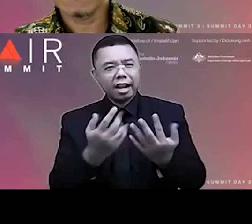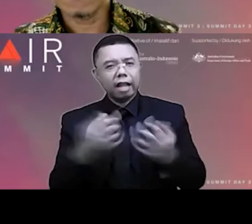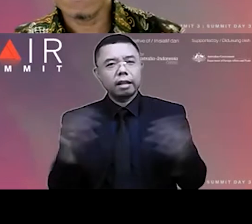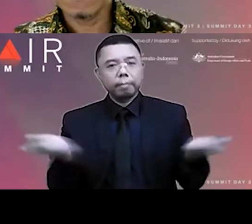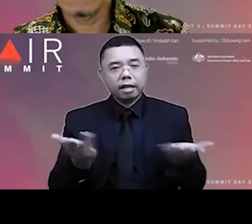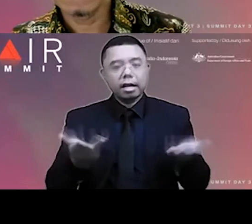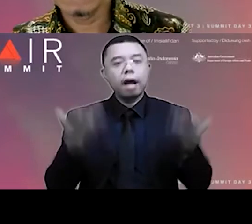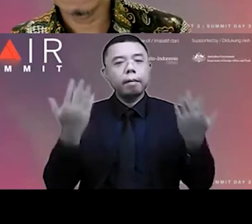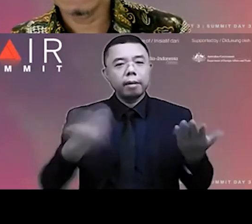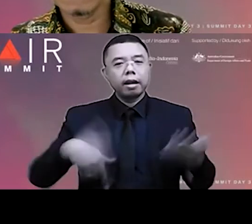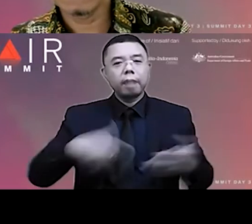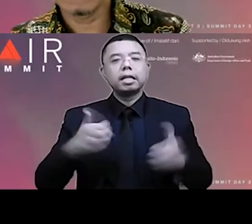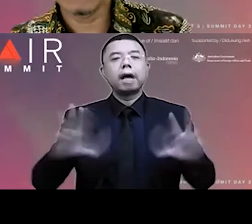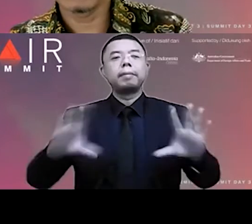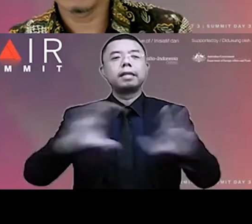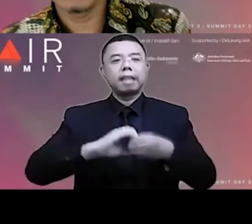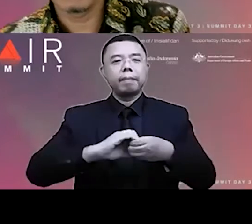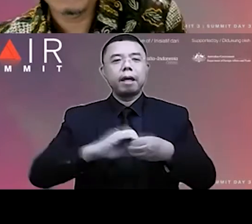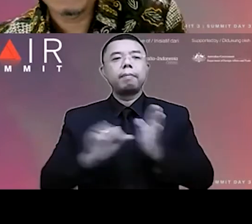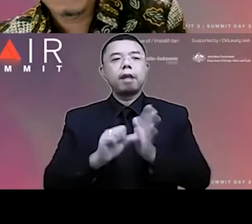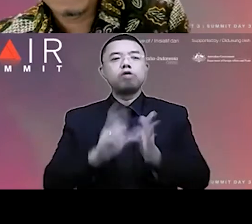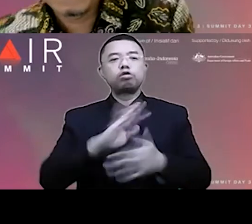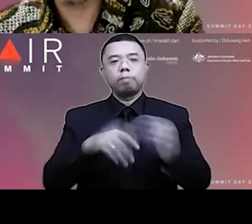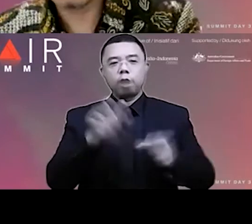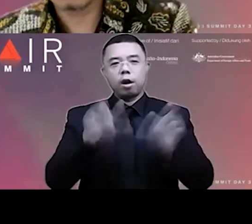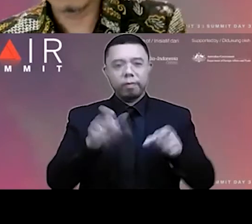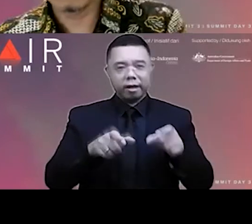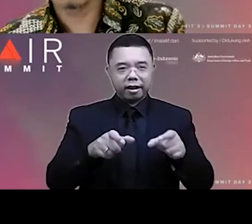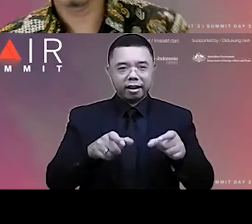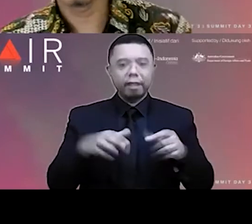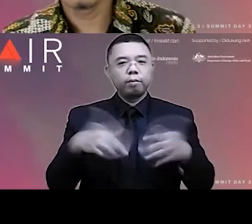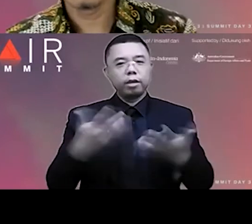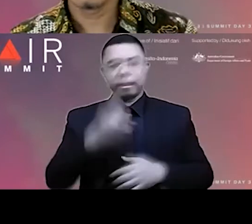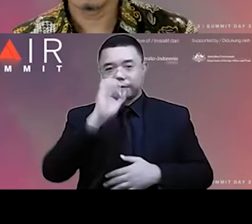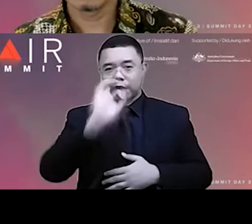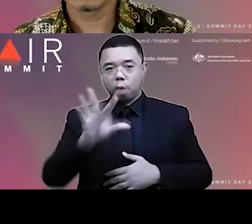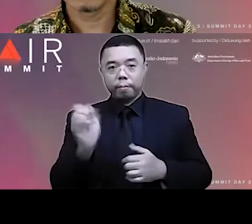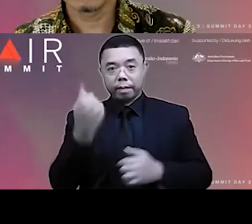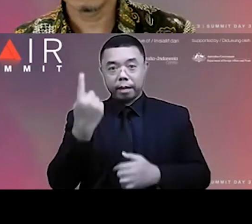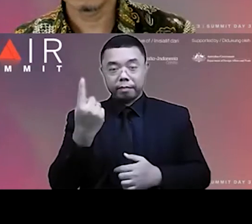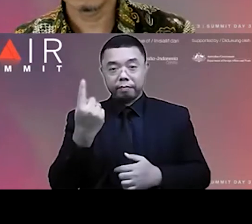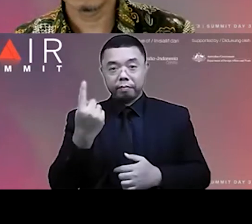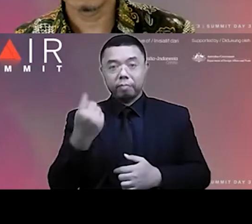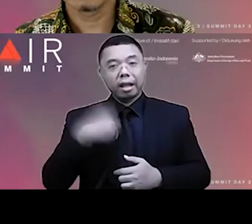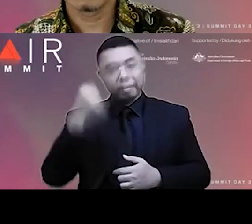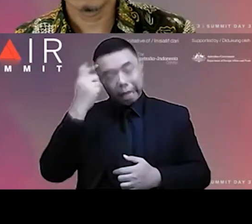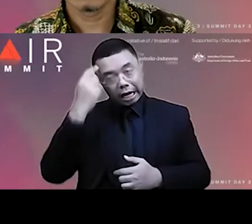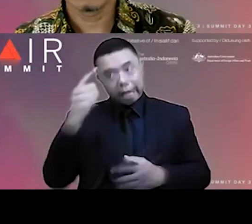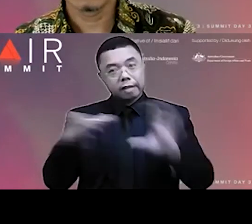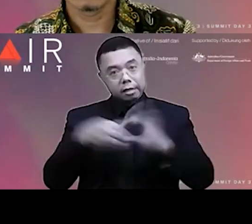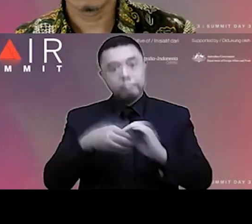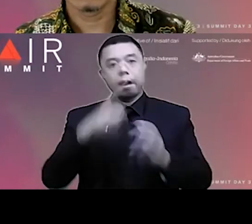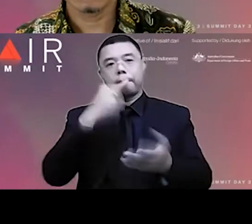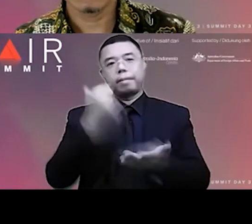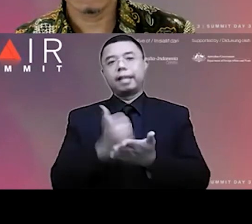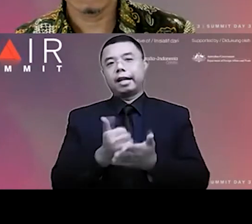Yeah, maybe I can go first. Yes, I think the collaboration is the key. I think the collaboration has to happen between the business,